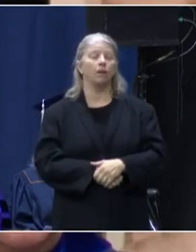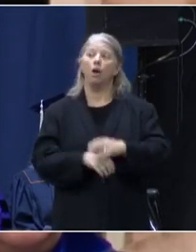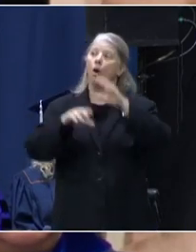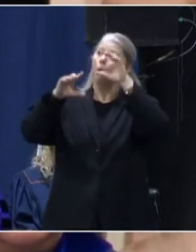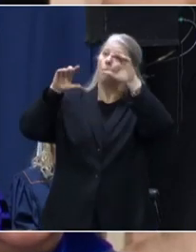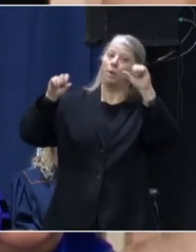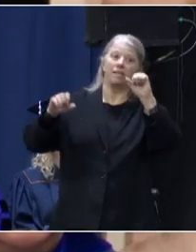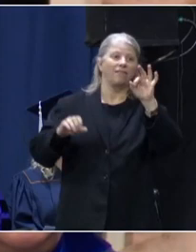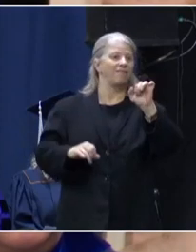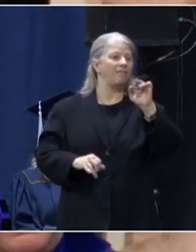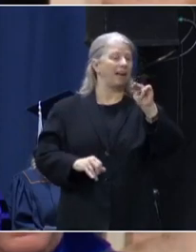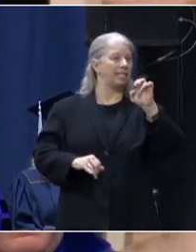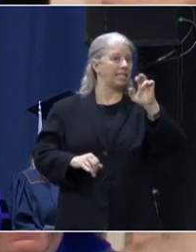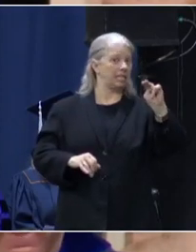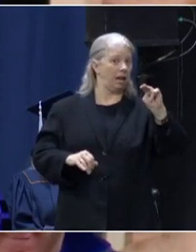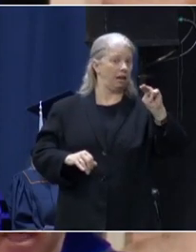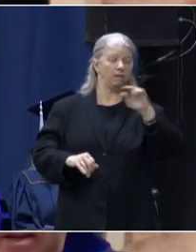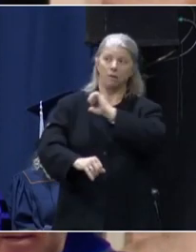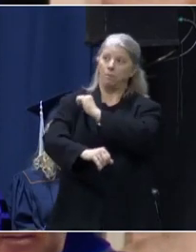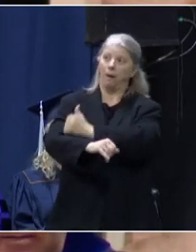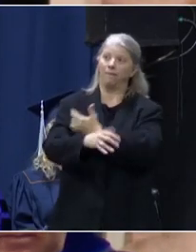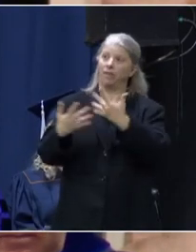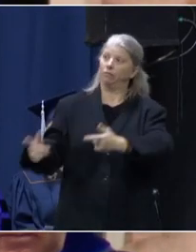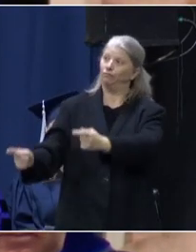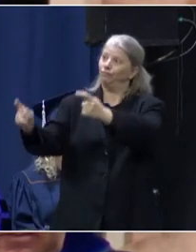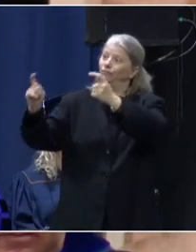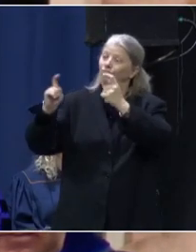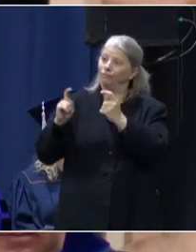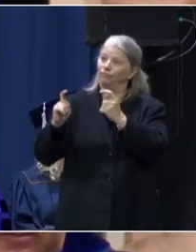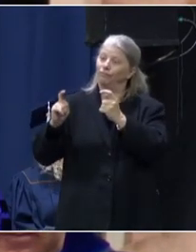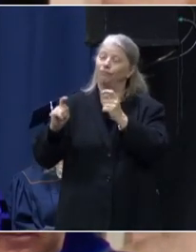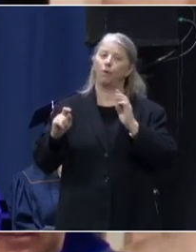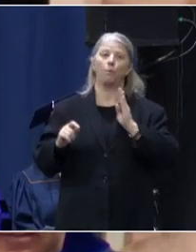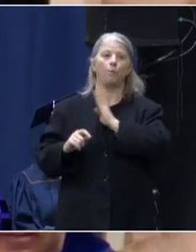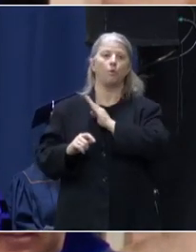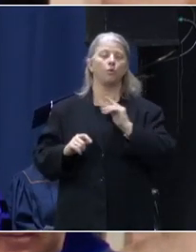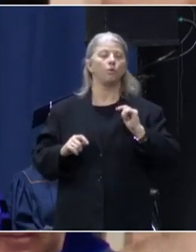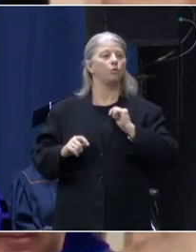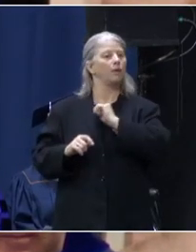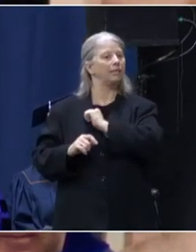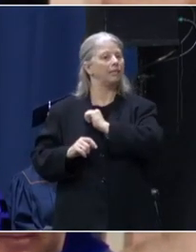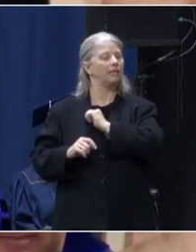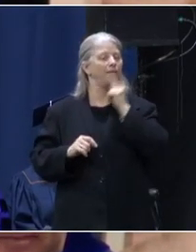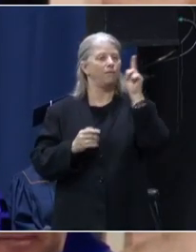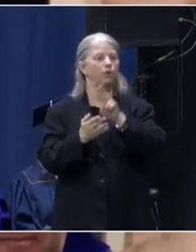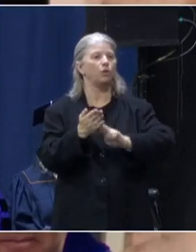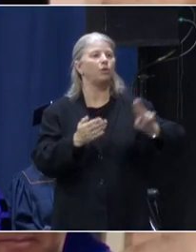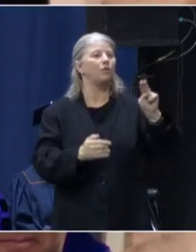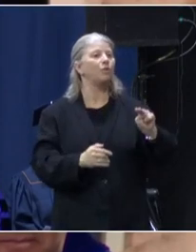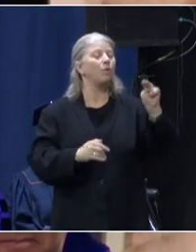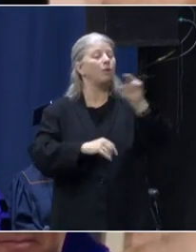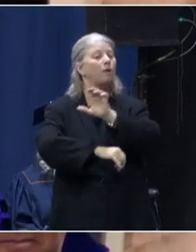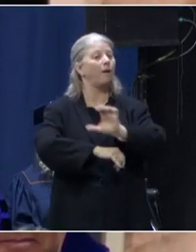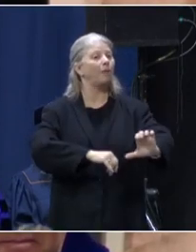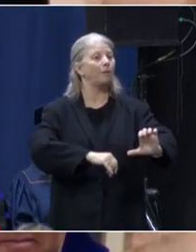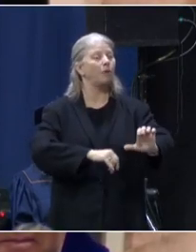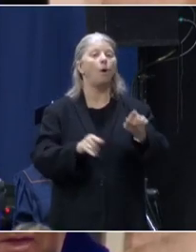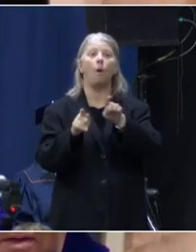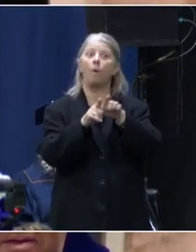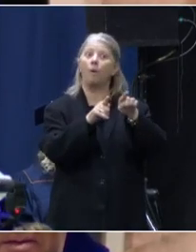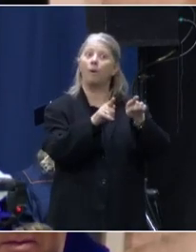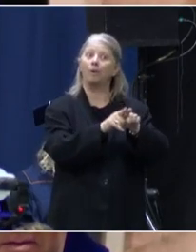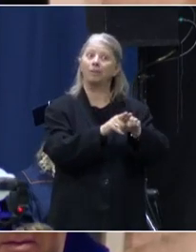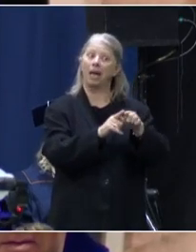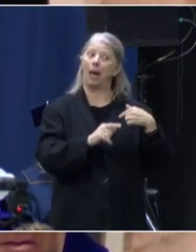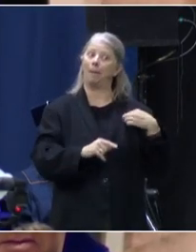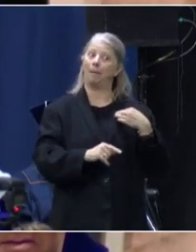President Feinstein, by the virtue of the authority vested in the Board of Trustees for the University of Northern Colorado And as